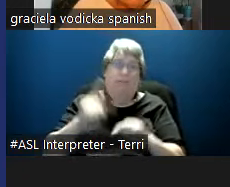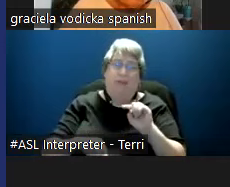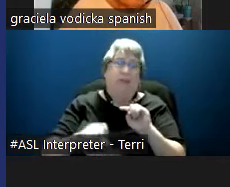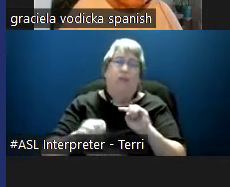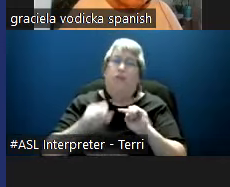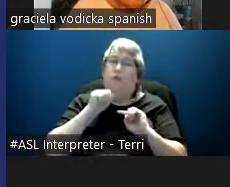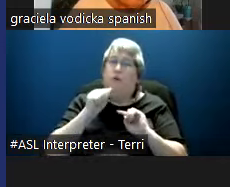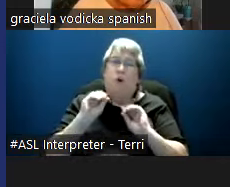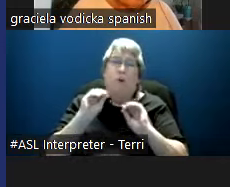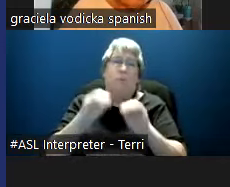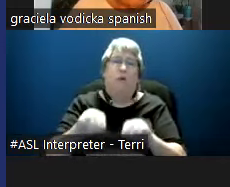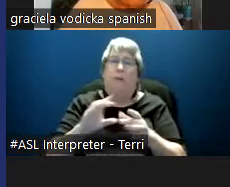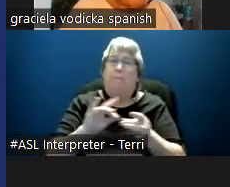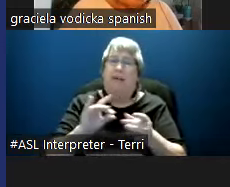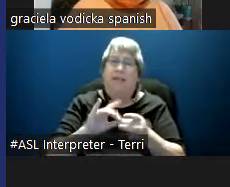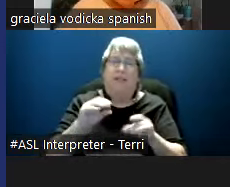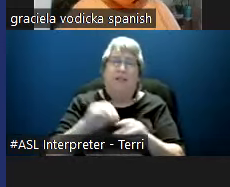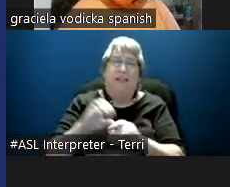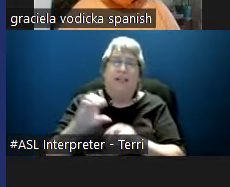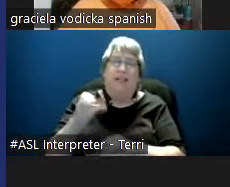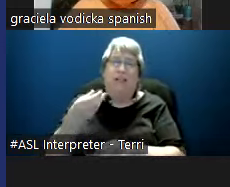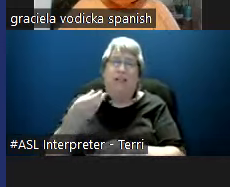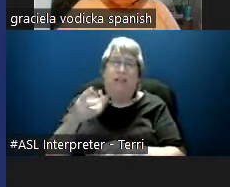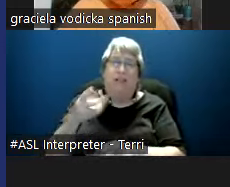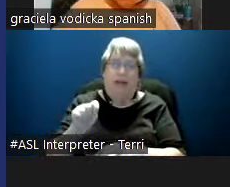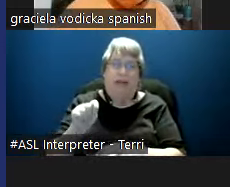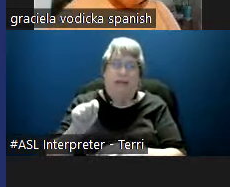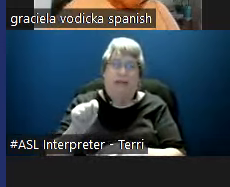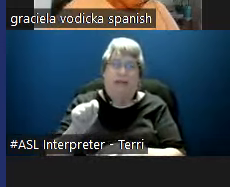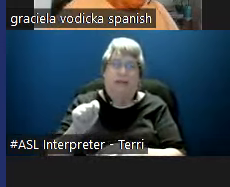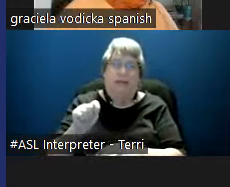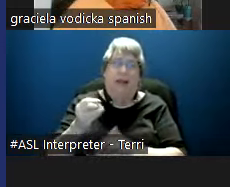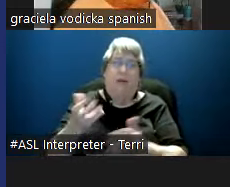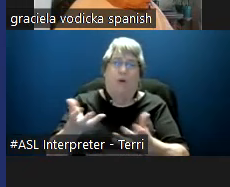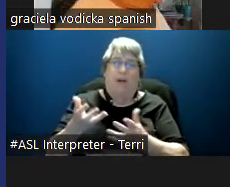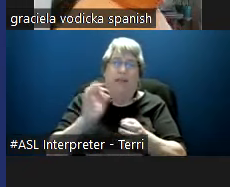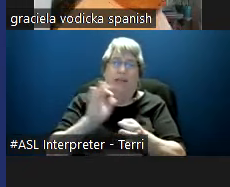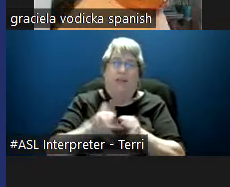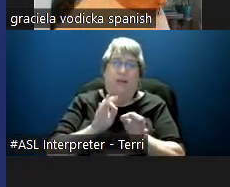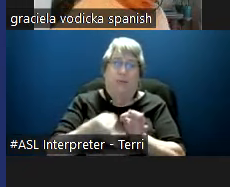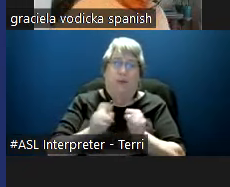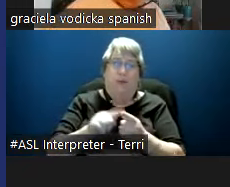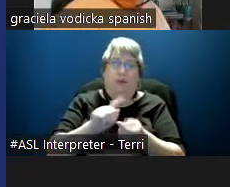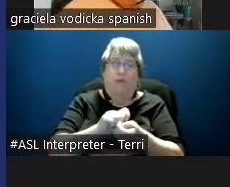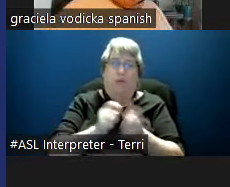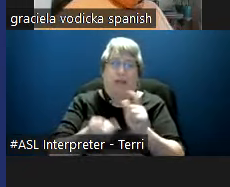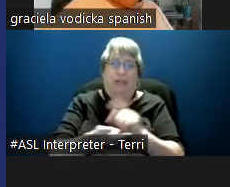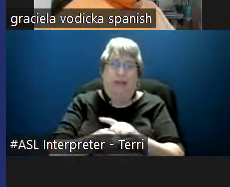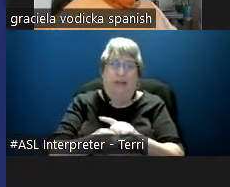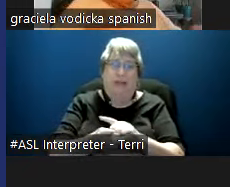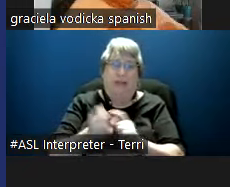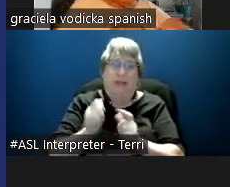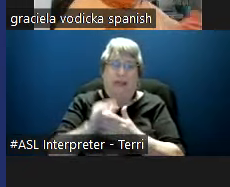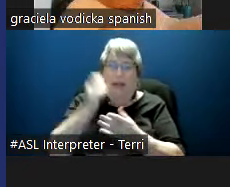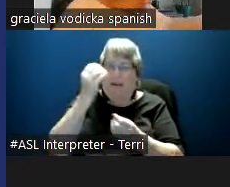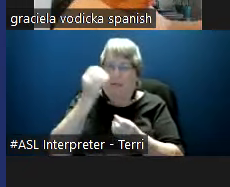putting messages in chat and wanting the interpreters to translate that